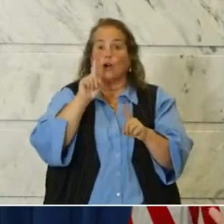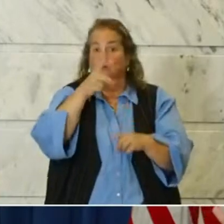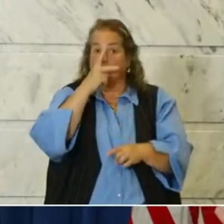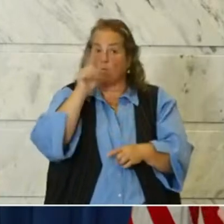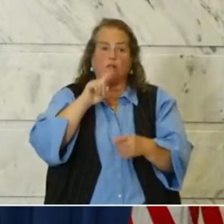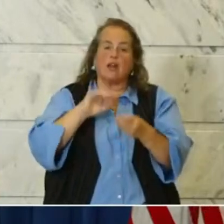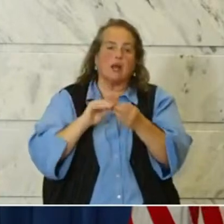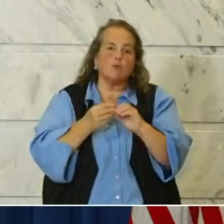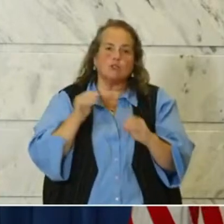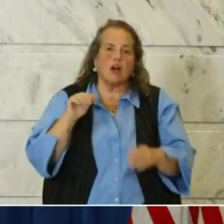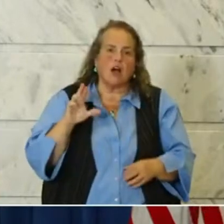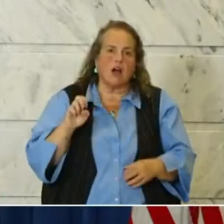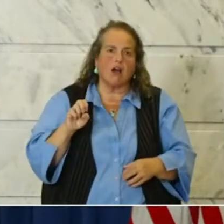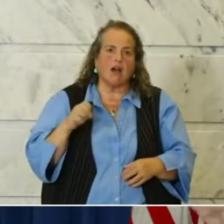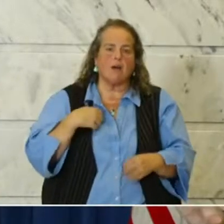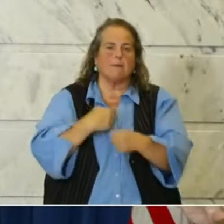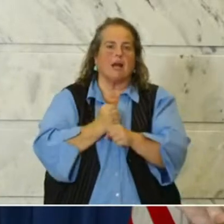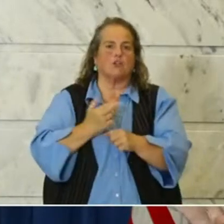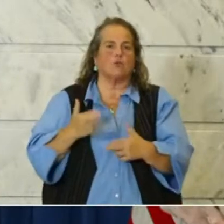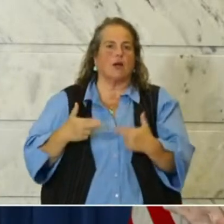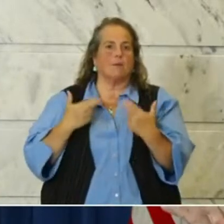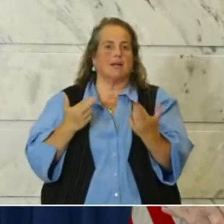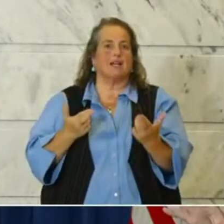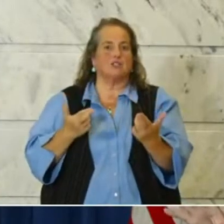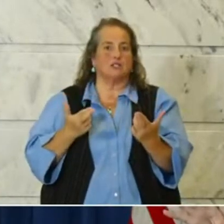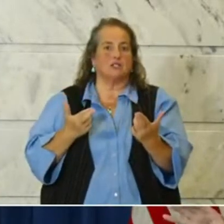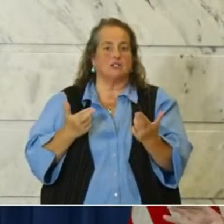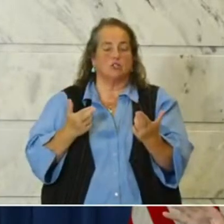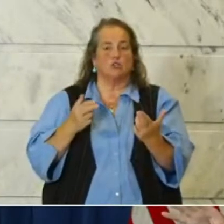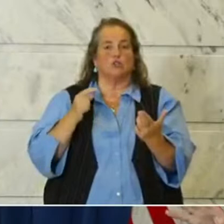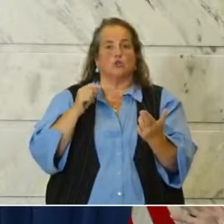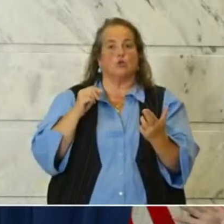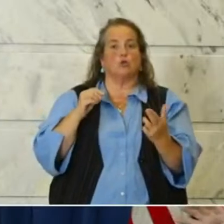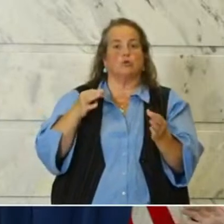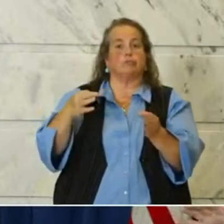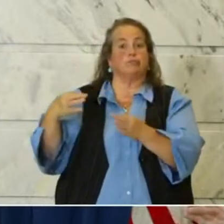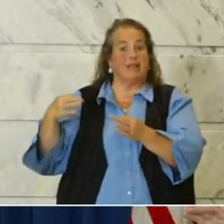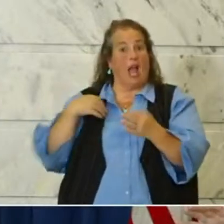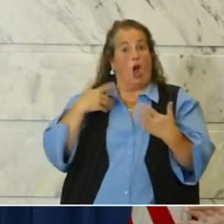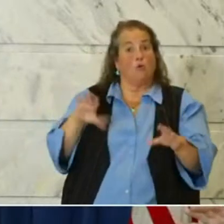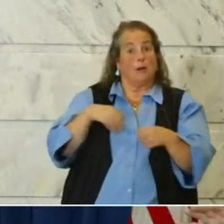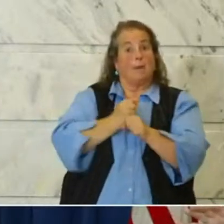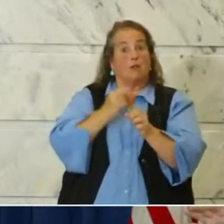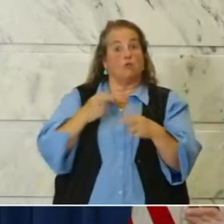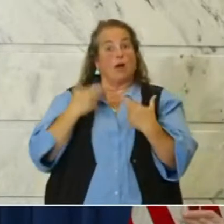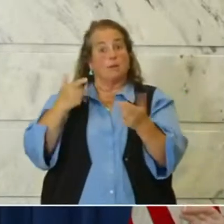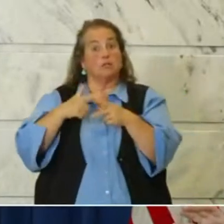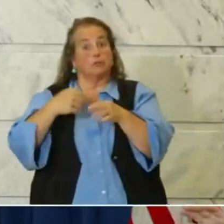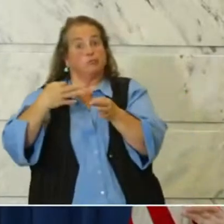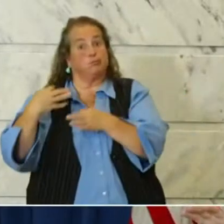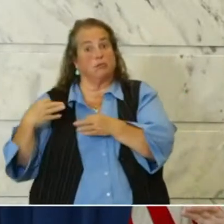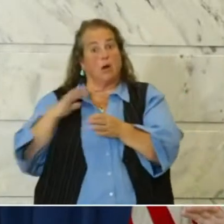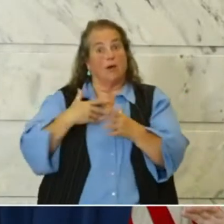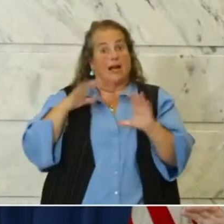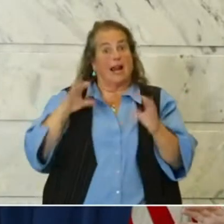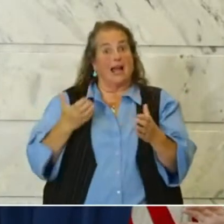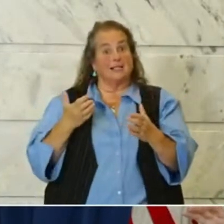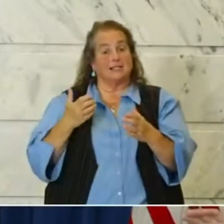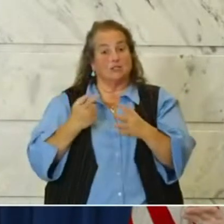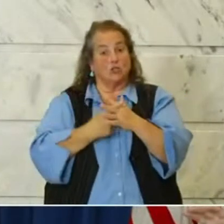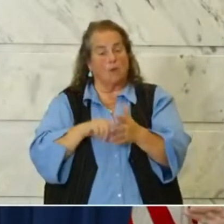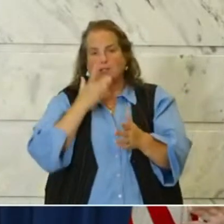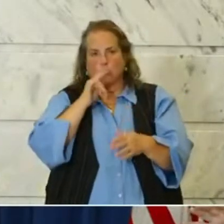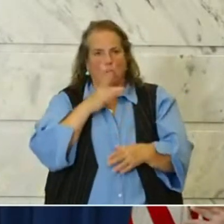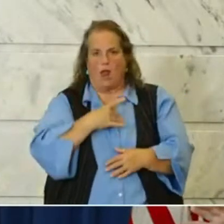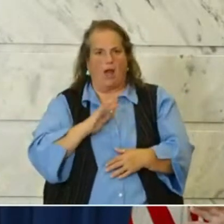are. Now, I made the recommendation to push back in-person classes because we don't like where the numbers are. If there